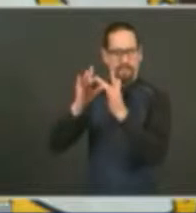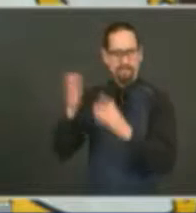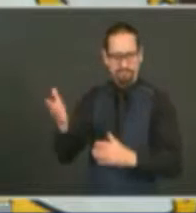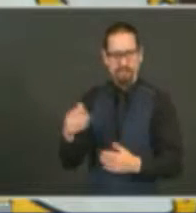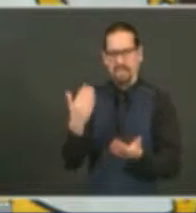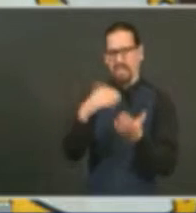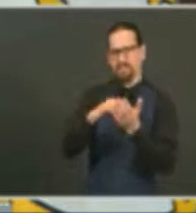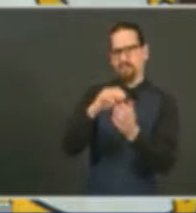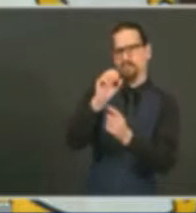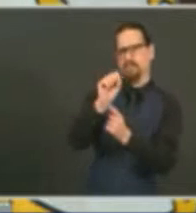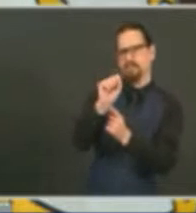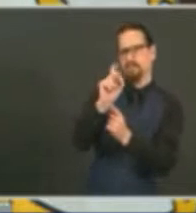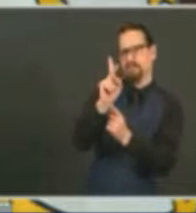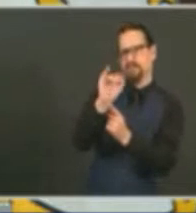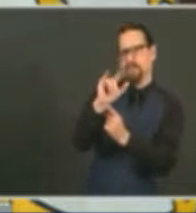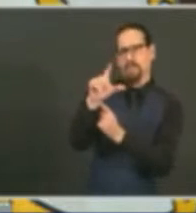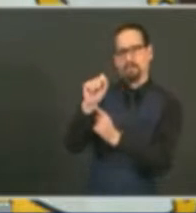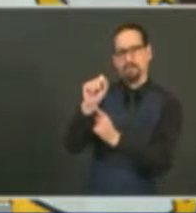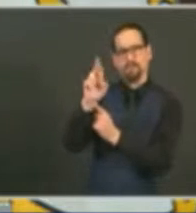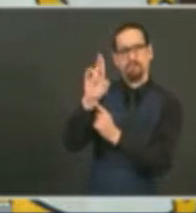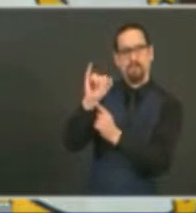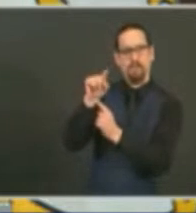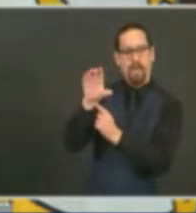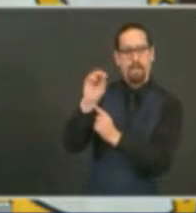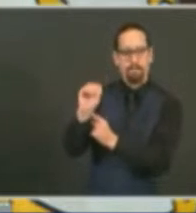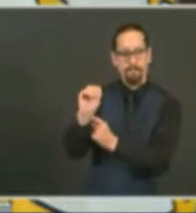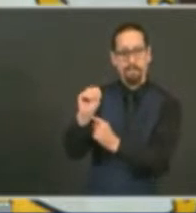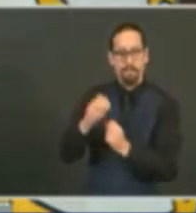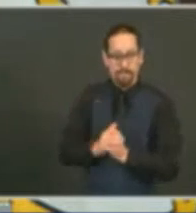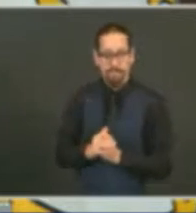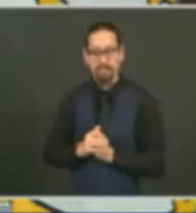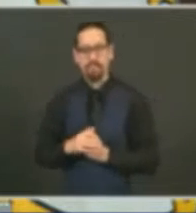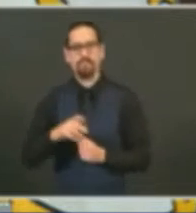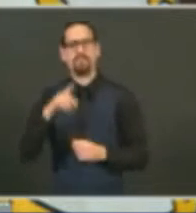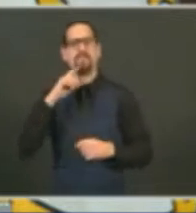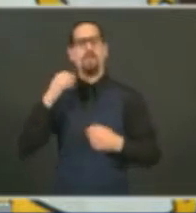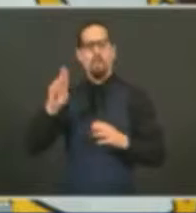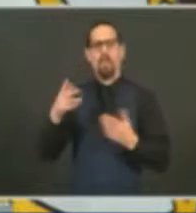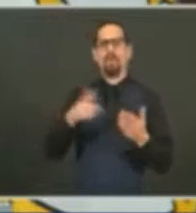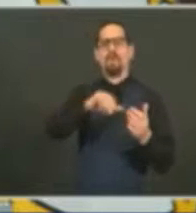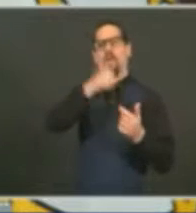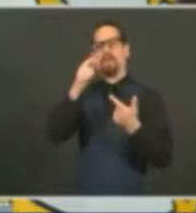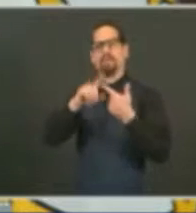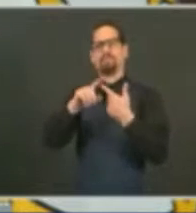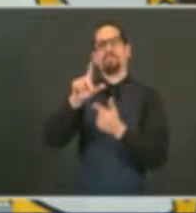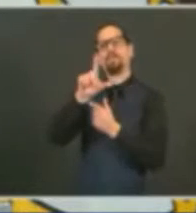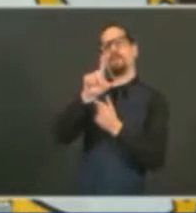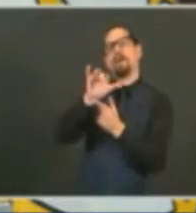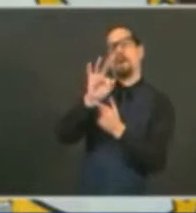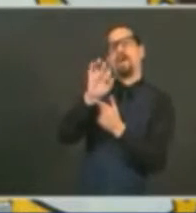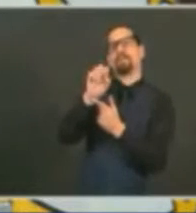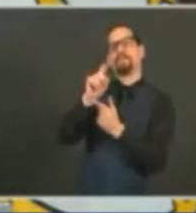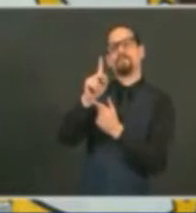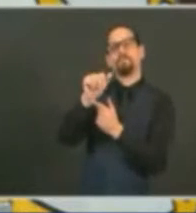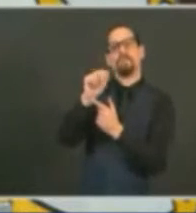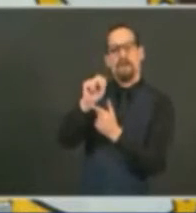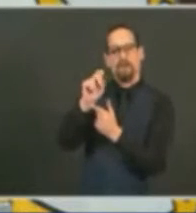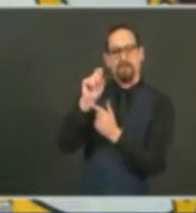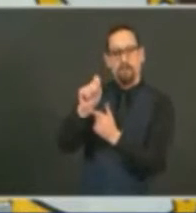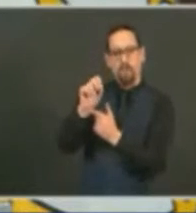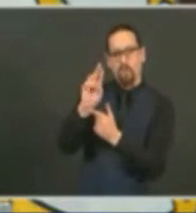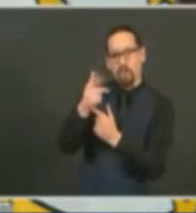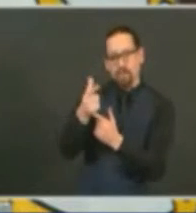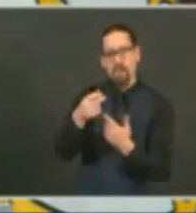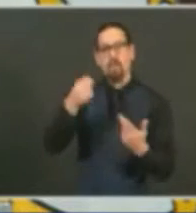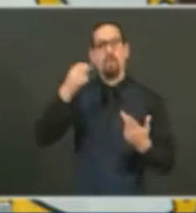Skillsforri.com. Or you could go directly to the lifespan.org website or the carenewengland.org